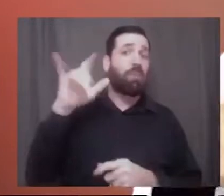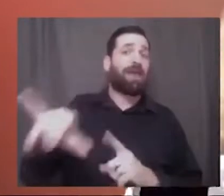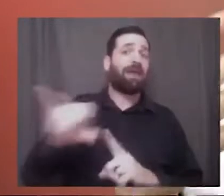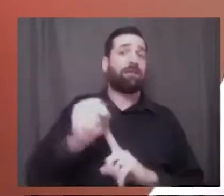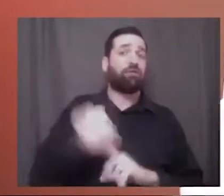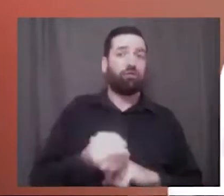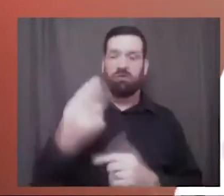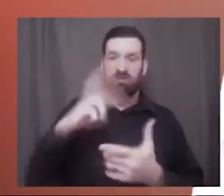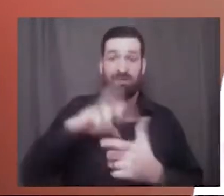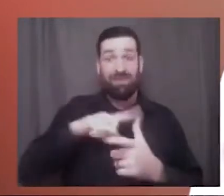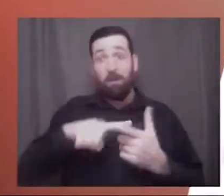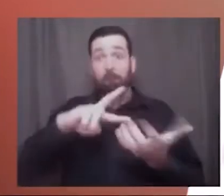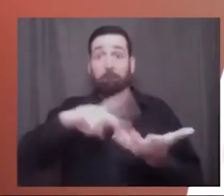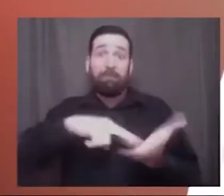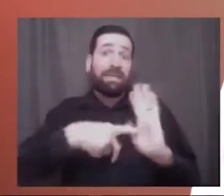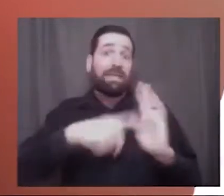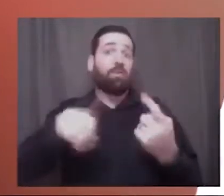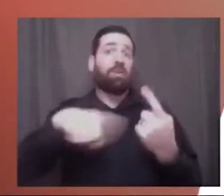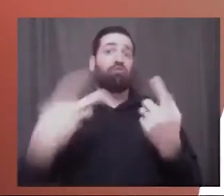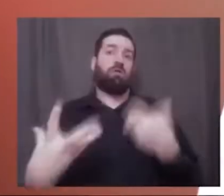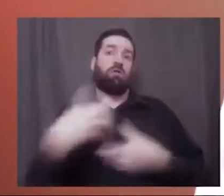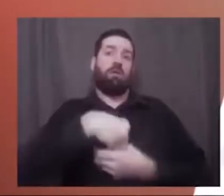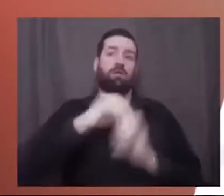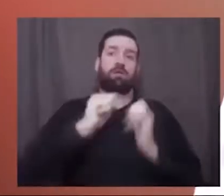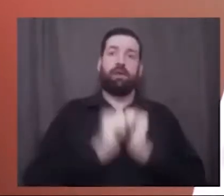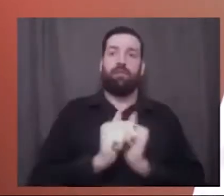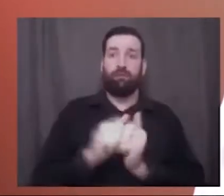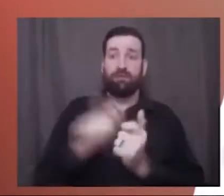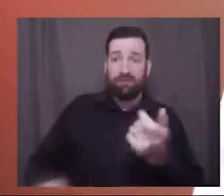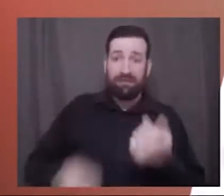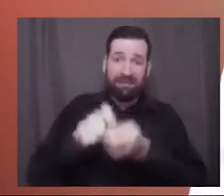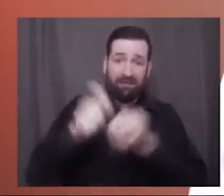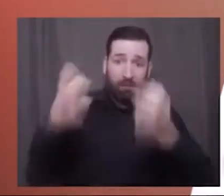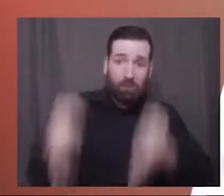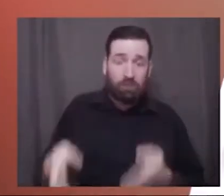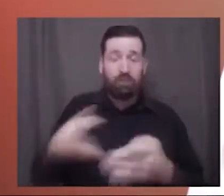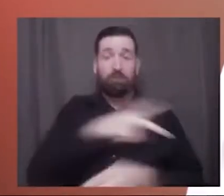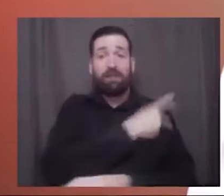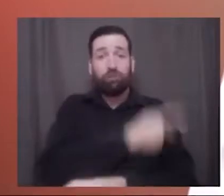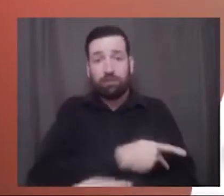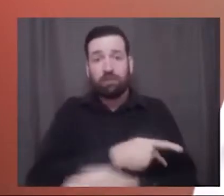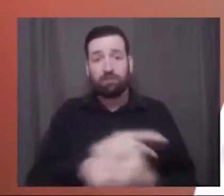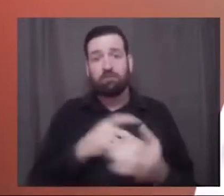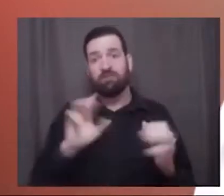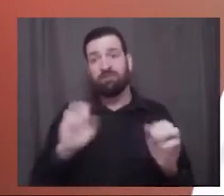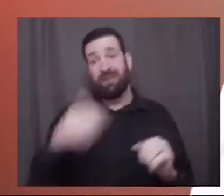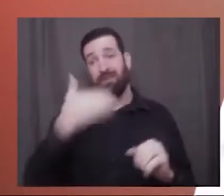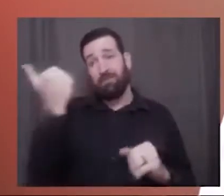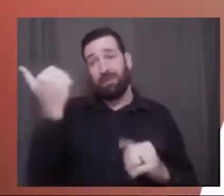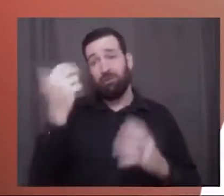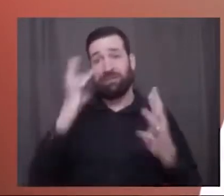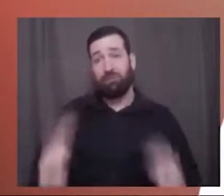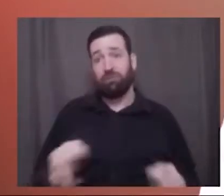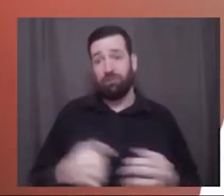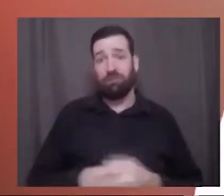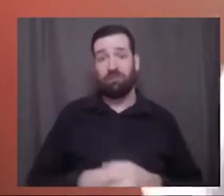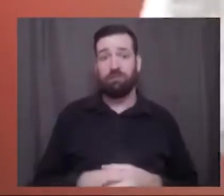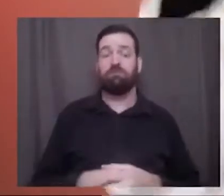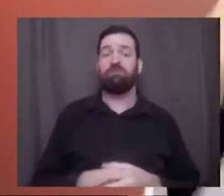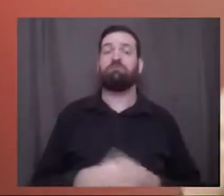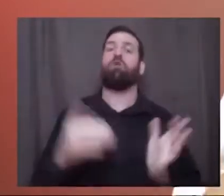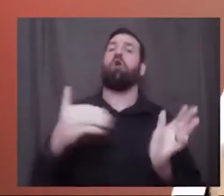other, and then put it into play with a specific patient that you're talking with, and you can make a lot better decisions there. Right. So I think way too often we try to label